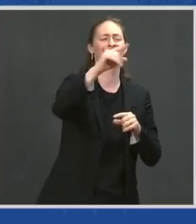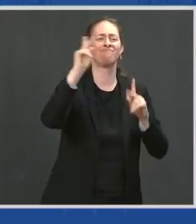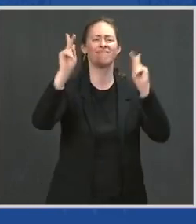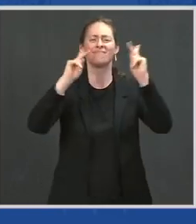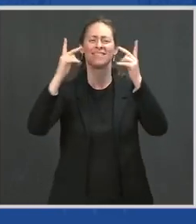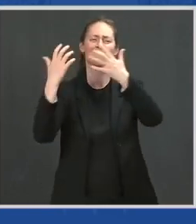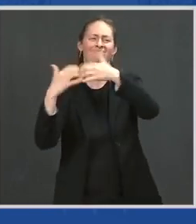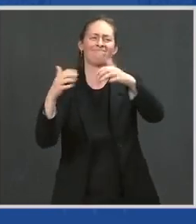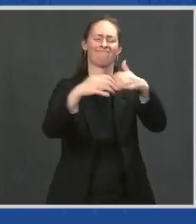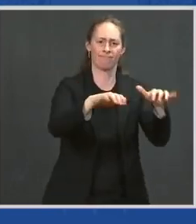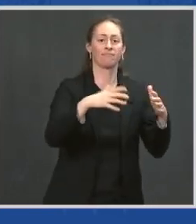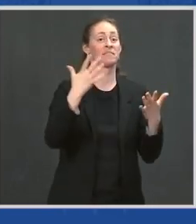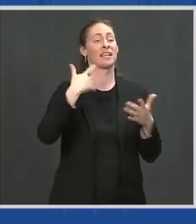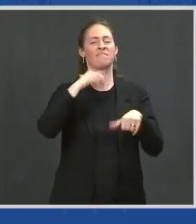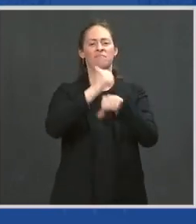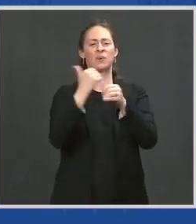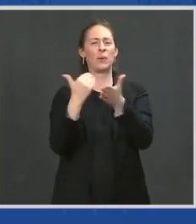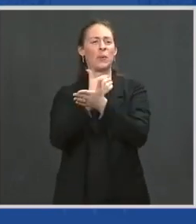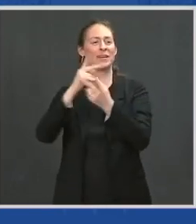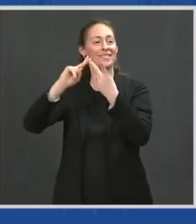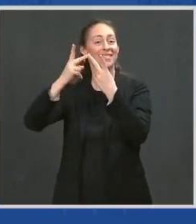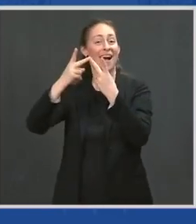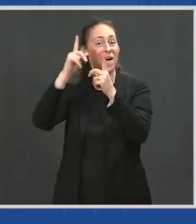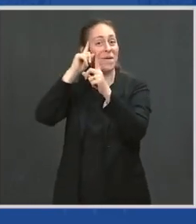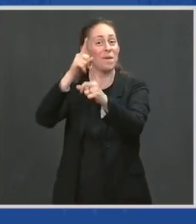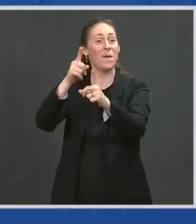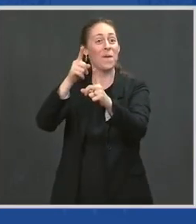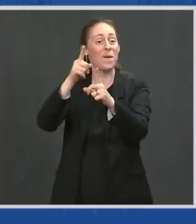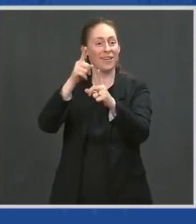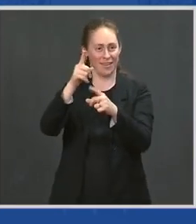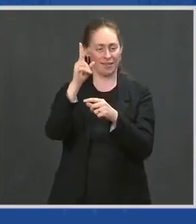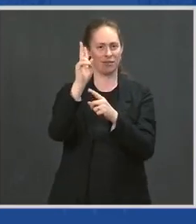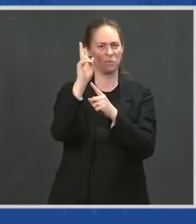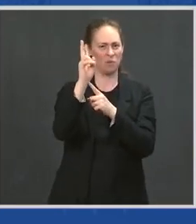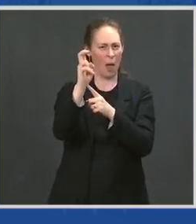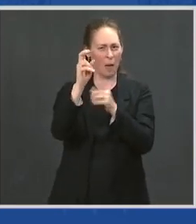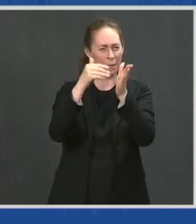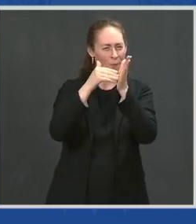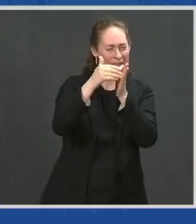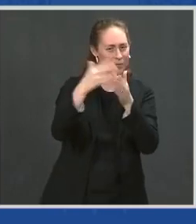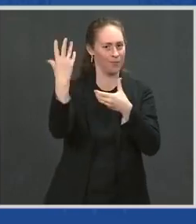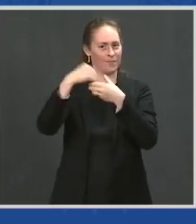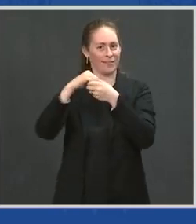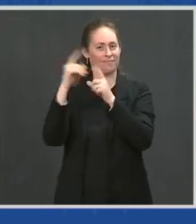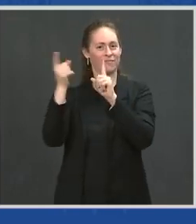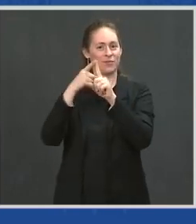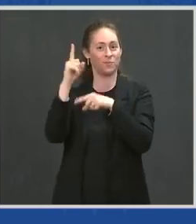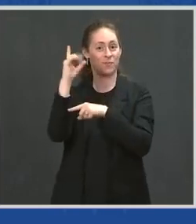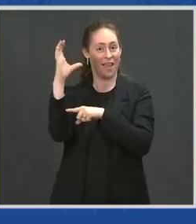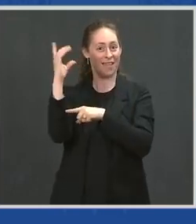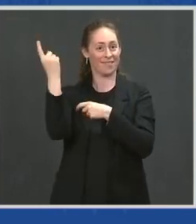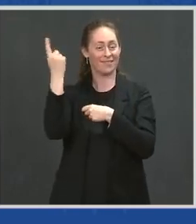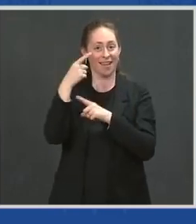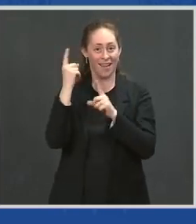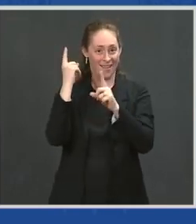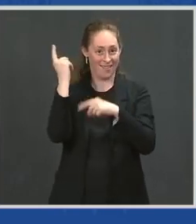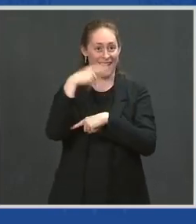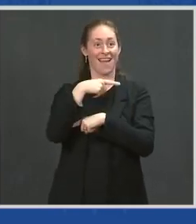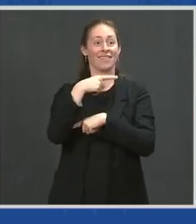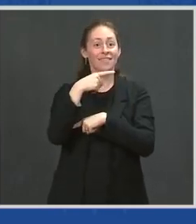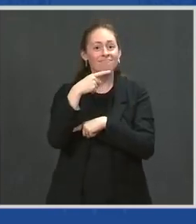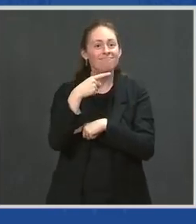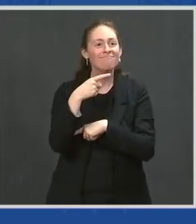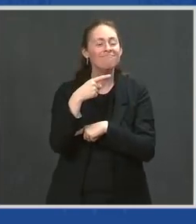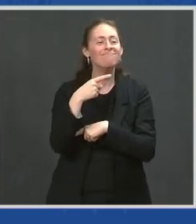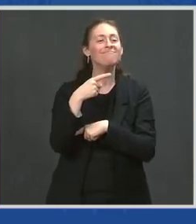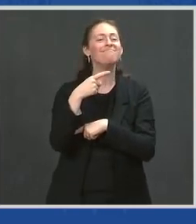deliver 200 million shots in my first 100 days in office. The goal unmatched in the world